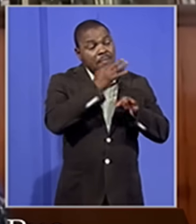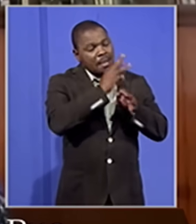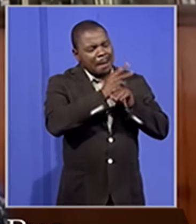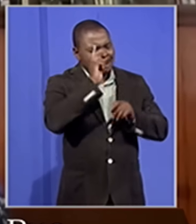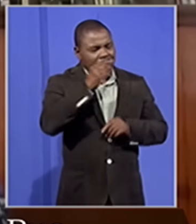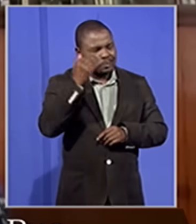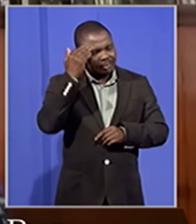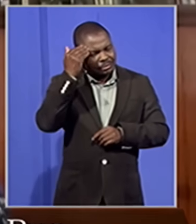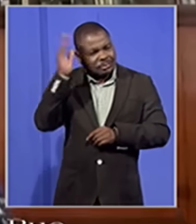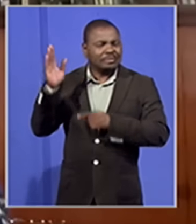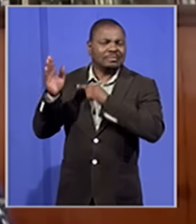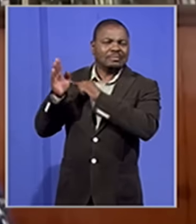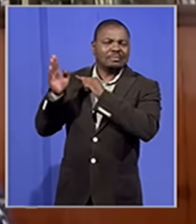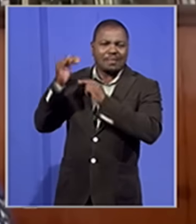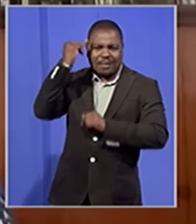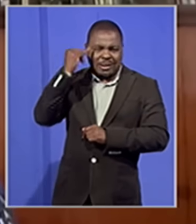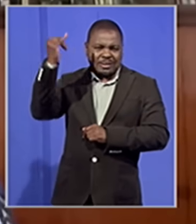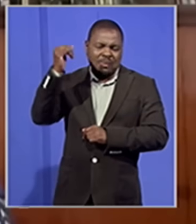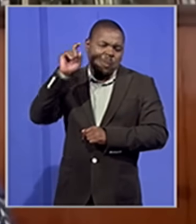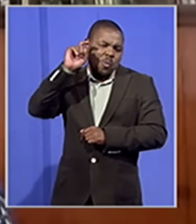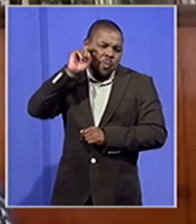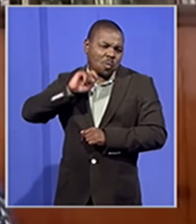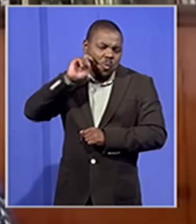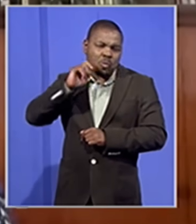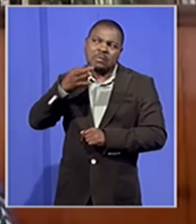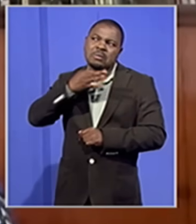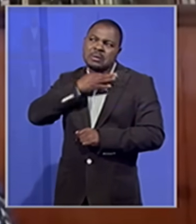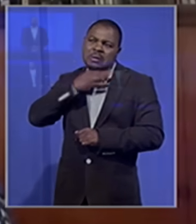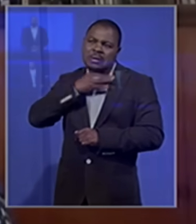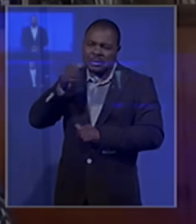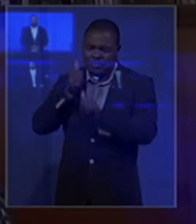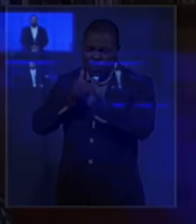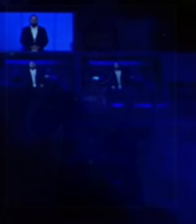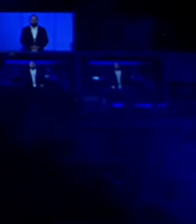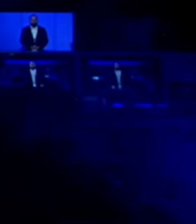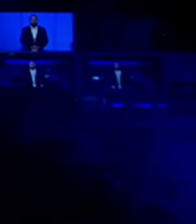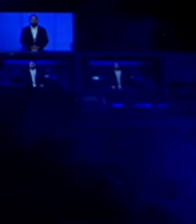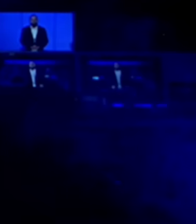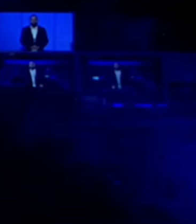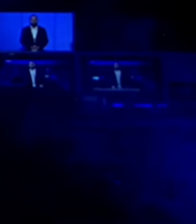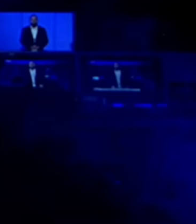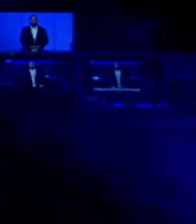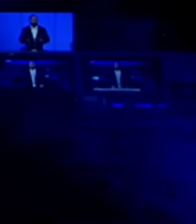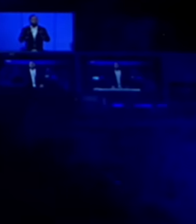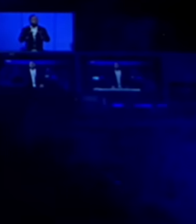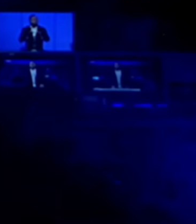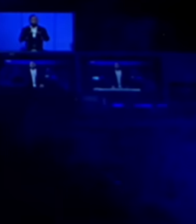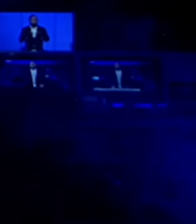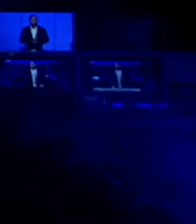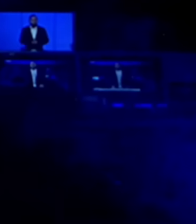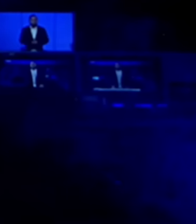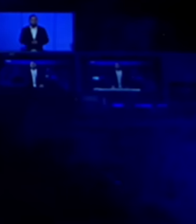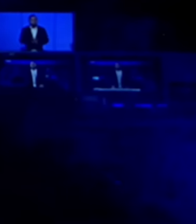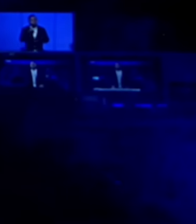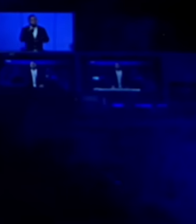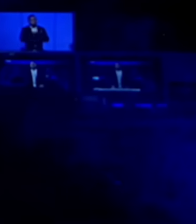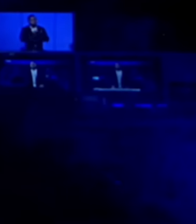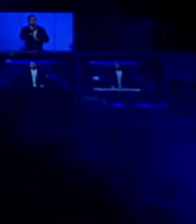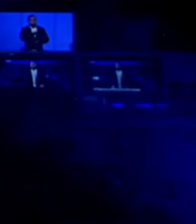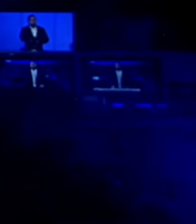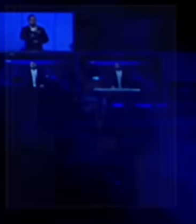tlose kelello yane ya kgale ya hore Senyesemane ke sona se Re atela pele, mmuo wa lehae o ntse o tswela pele